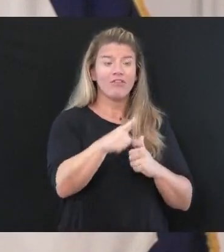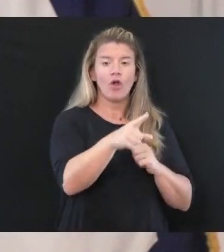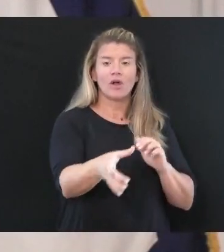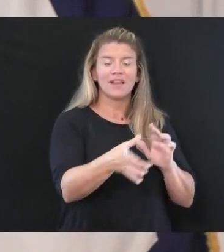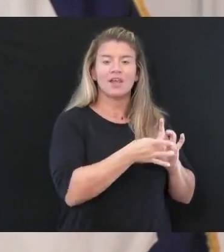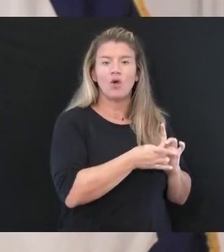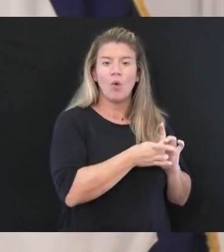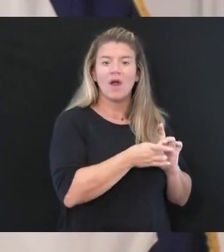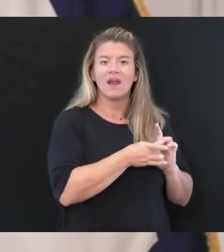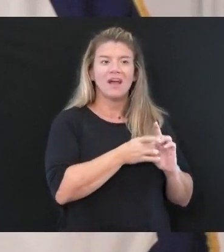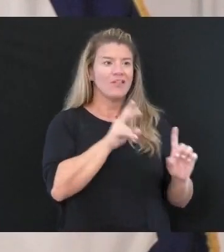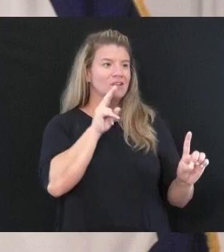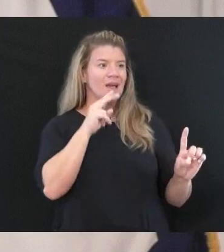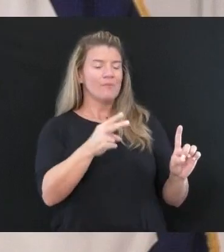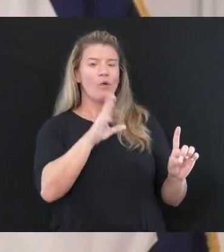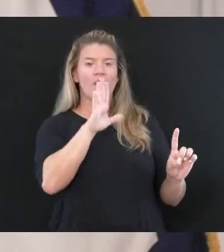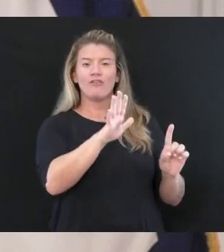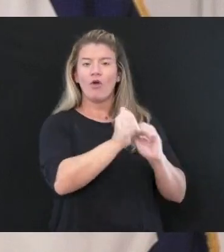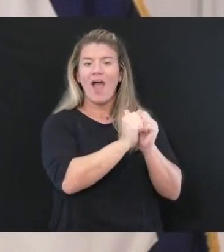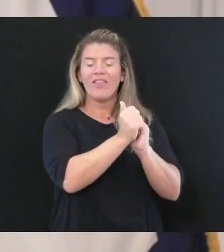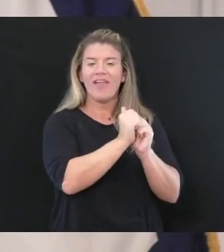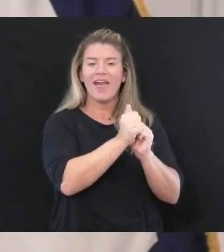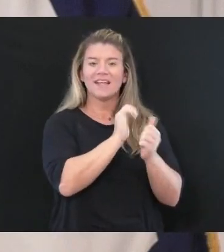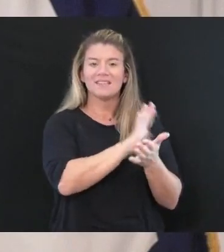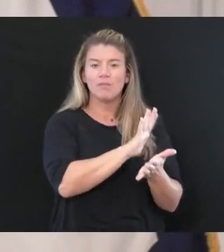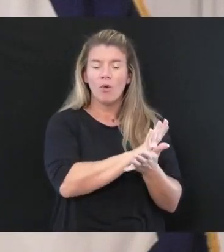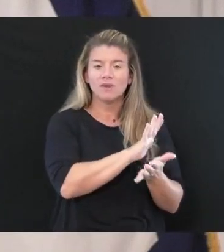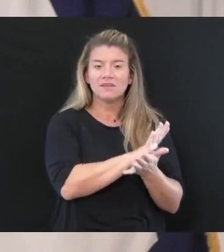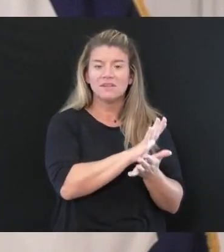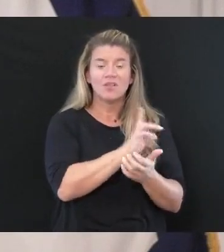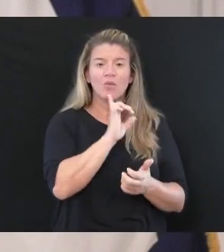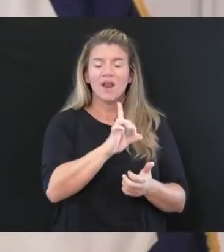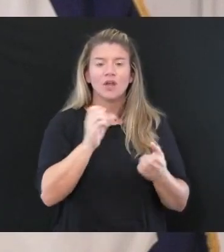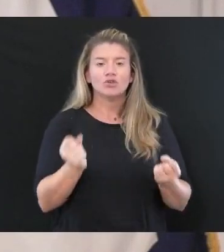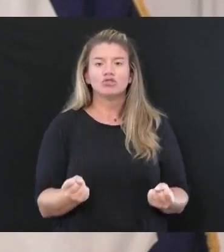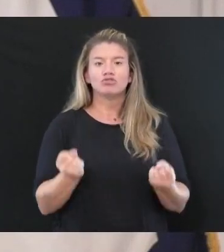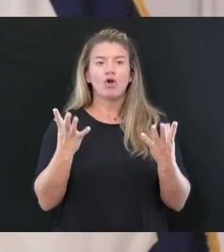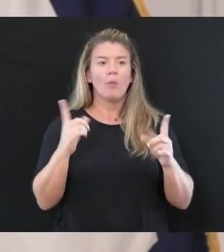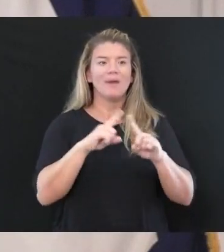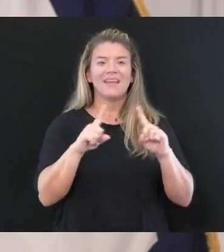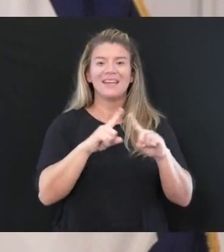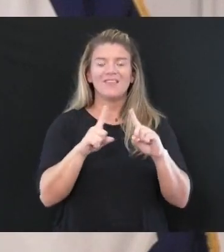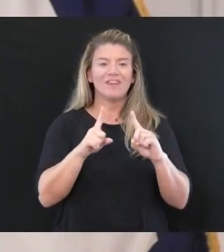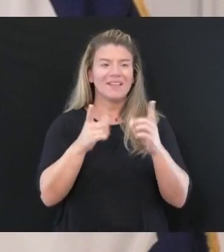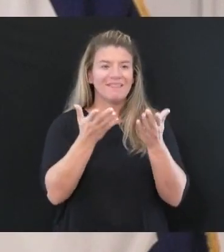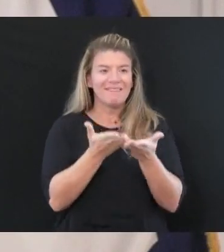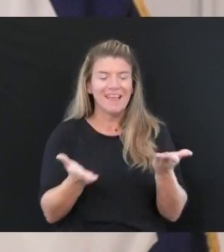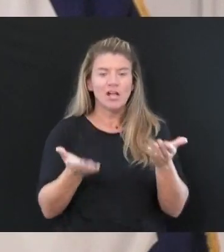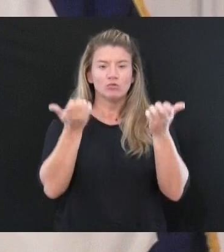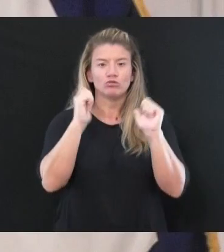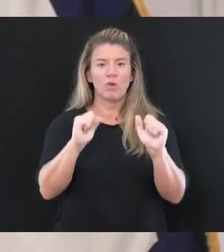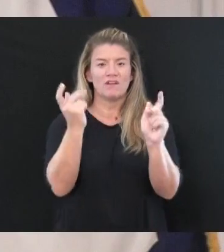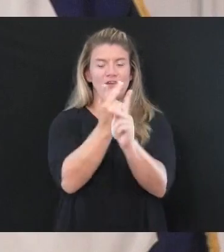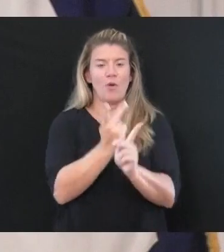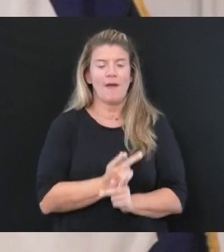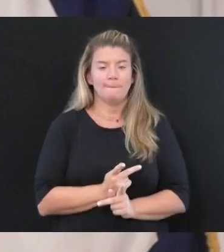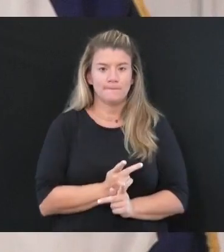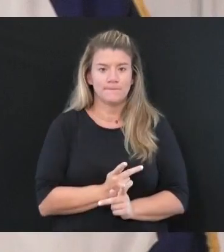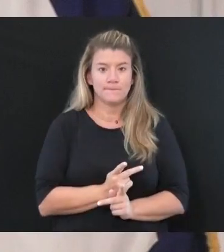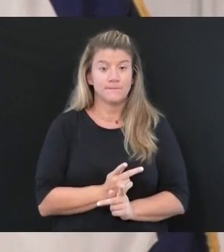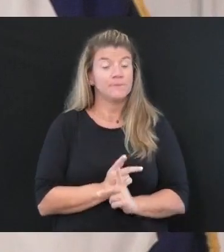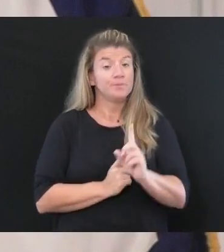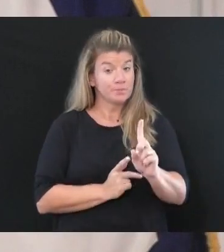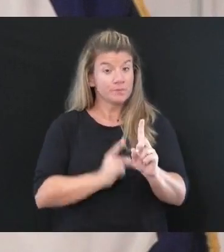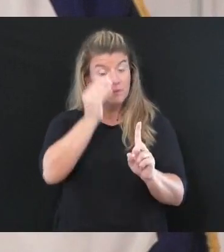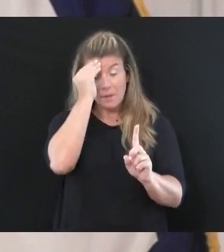the standpoint of athletics. So many different aspects that you're trying to look at here. And let me